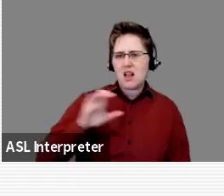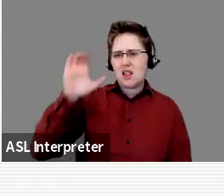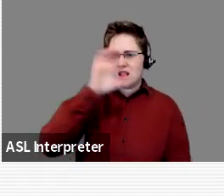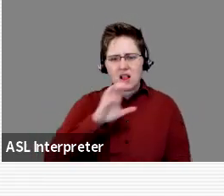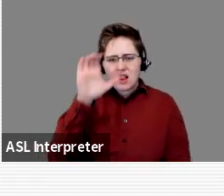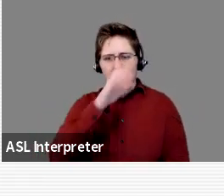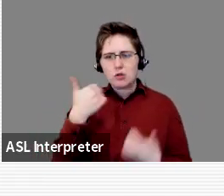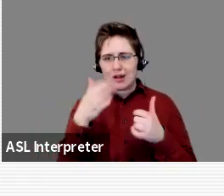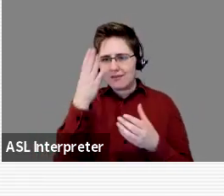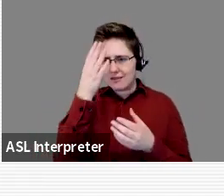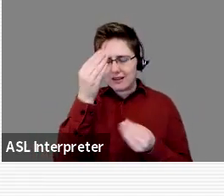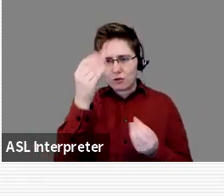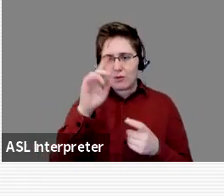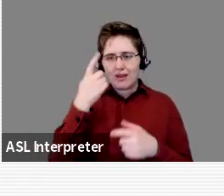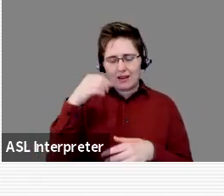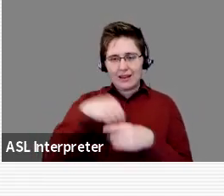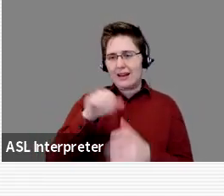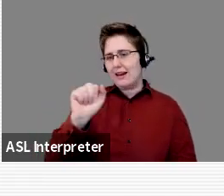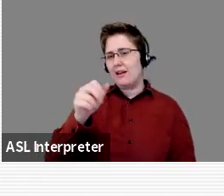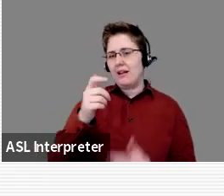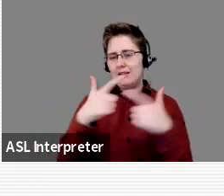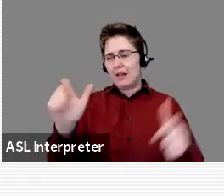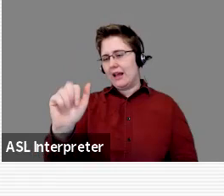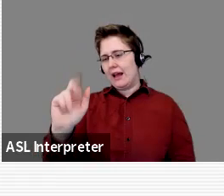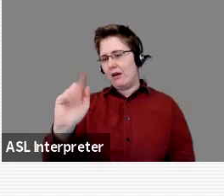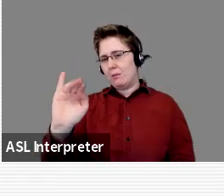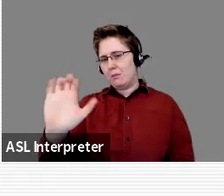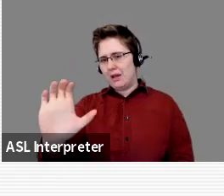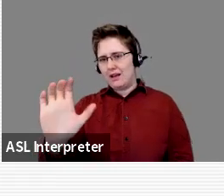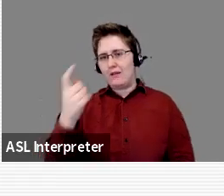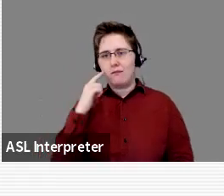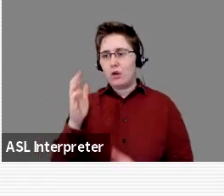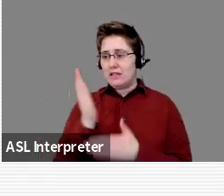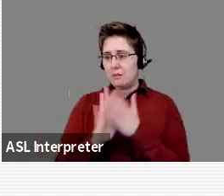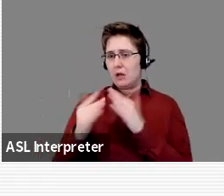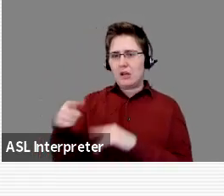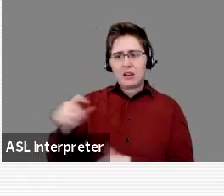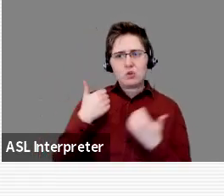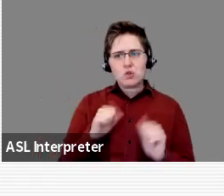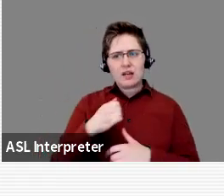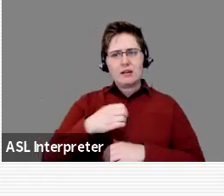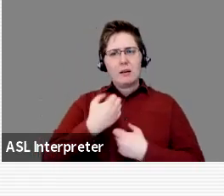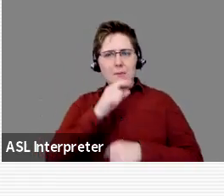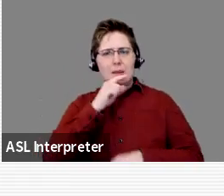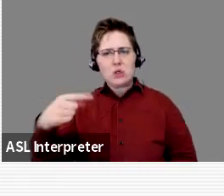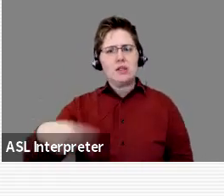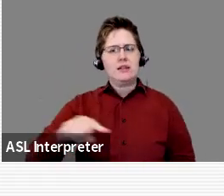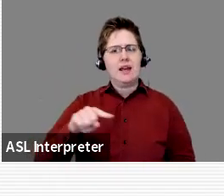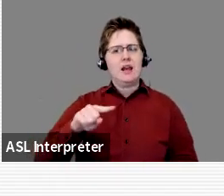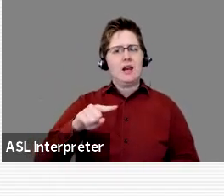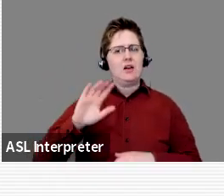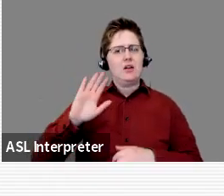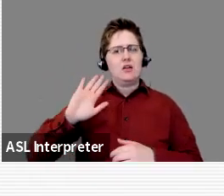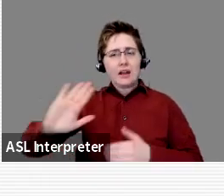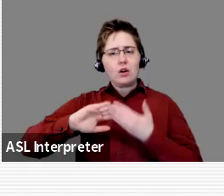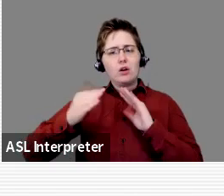find information in Arabic for some Arab communities who were trying to make sure that that their communities